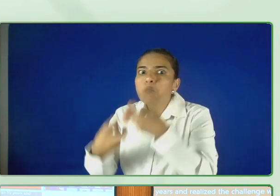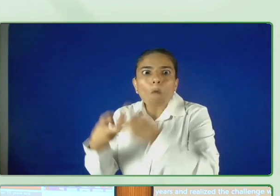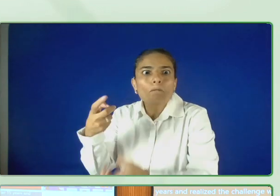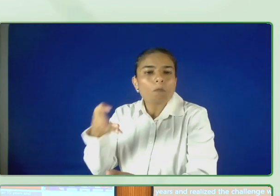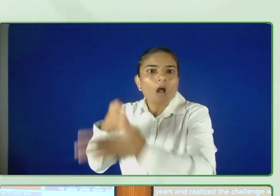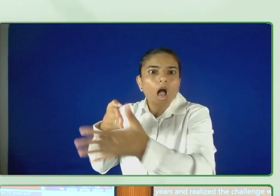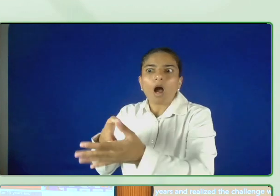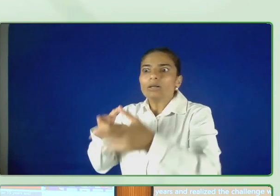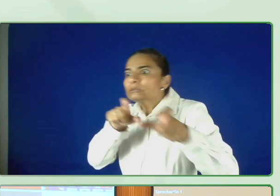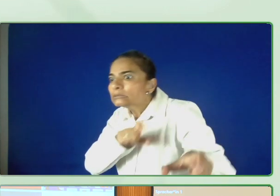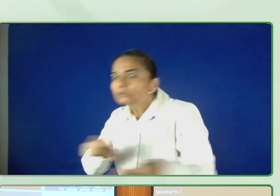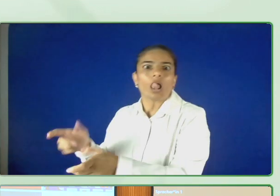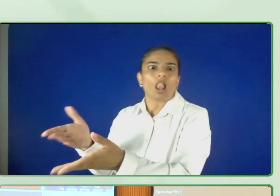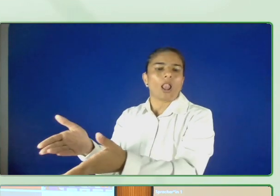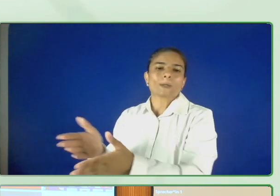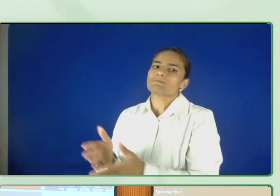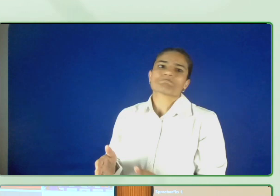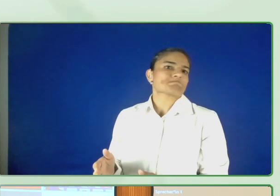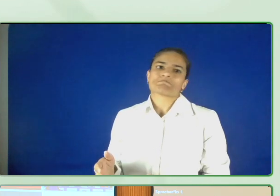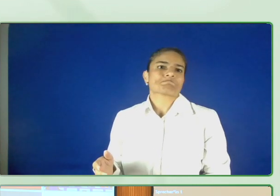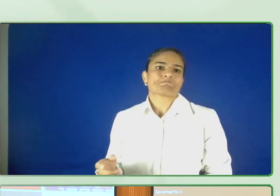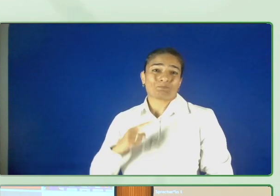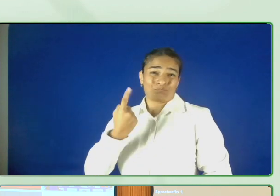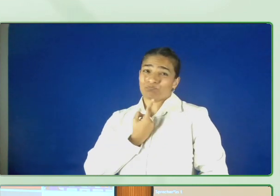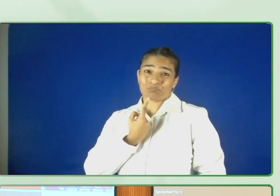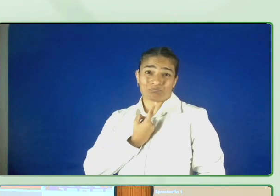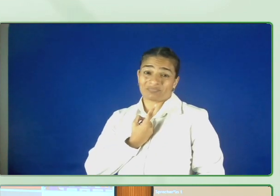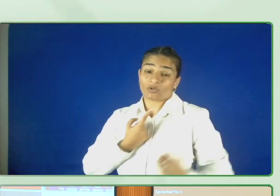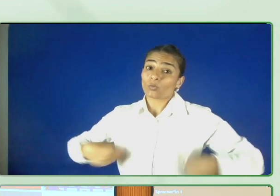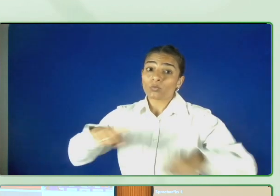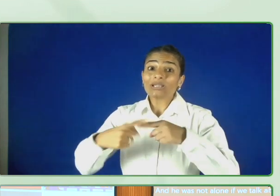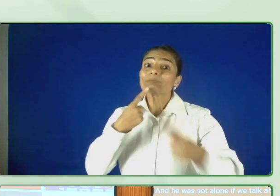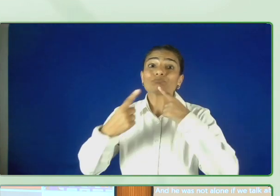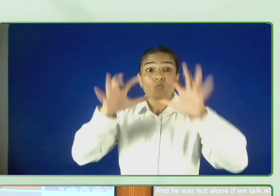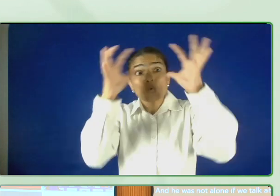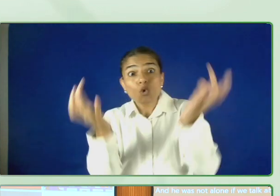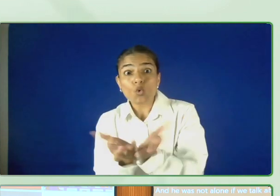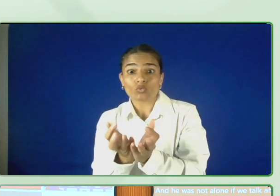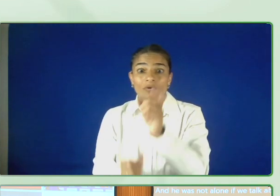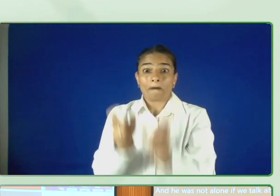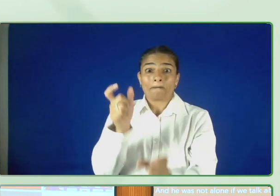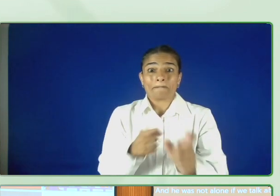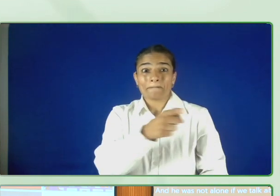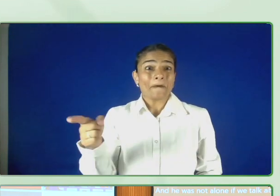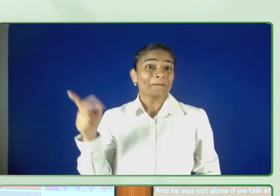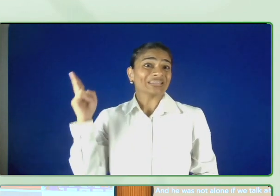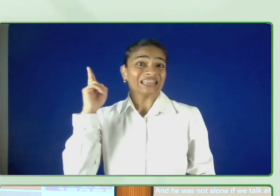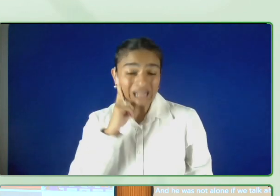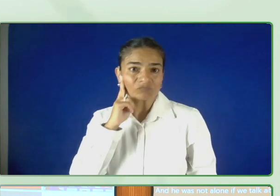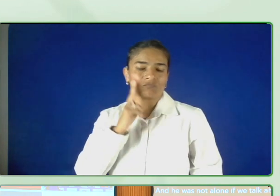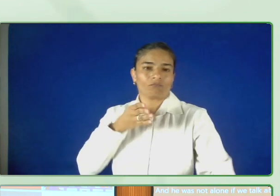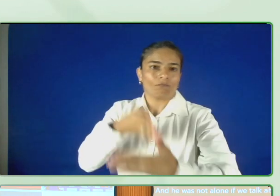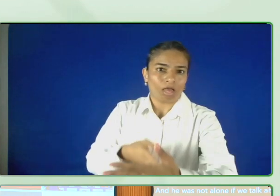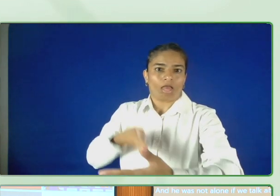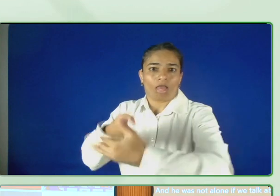size of persons who are hearing impaired, deaf and hard of hearing, it's 466 million, out of which 70 million people require sign